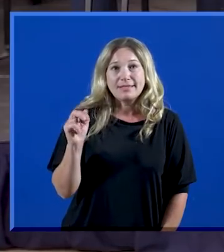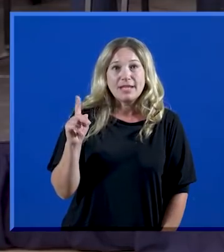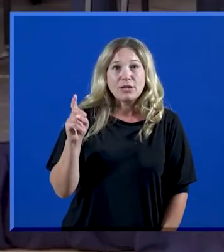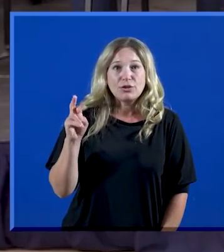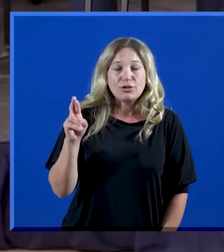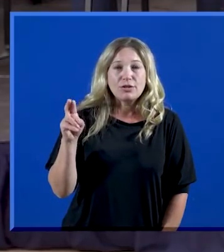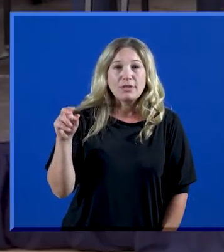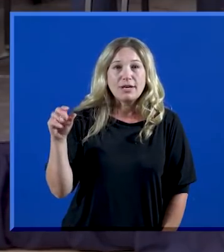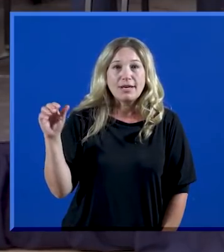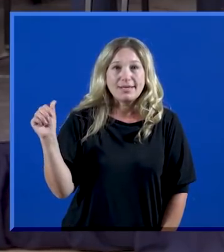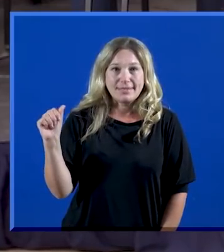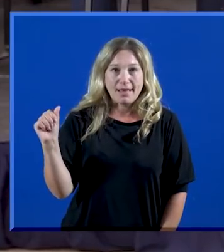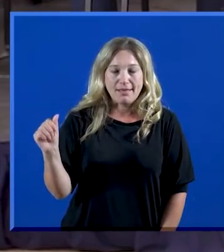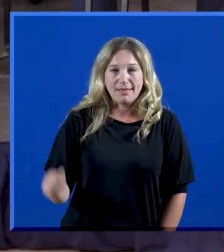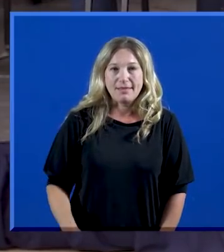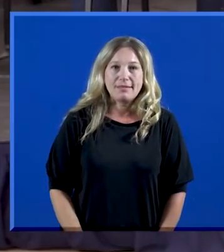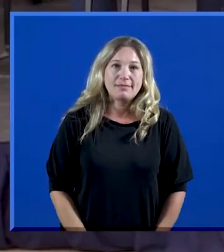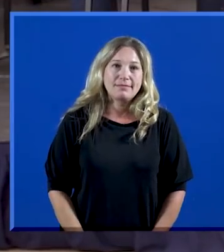Alexander Adele,